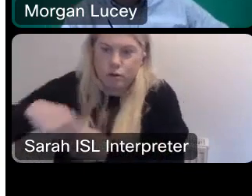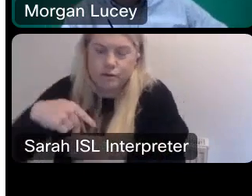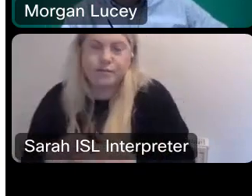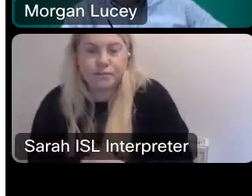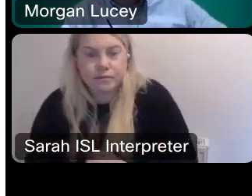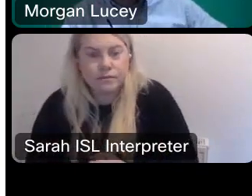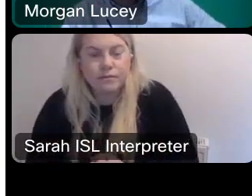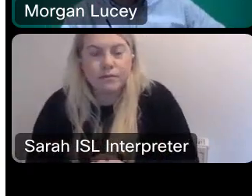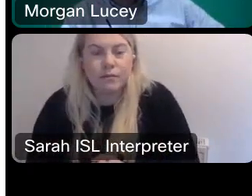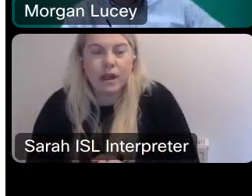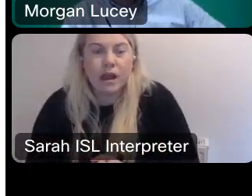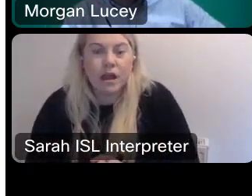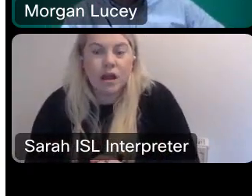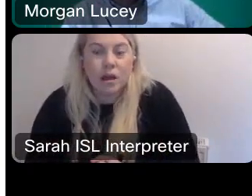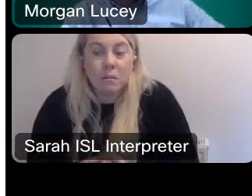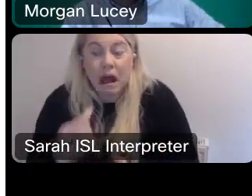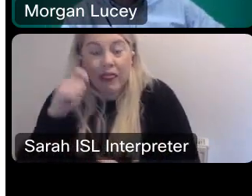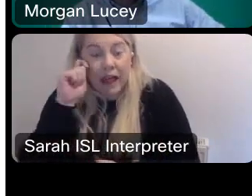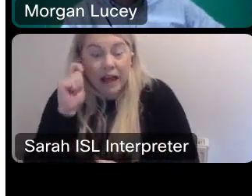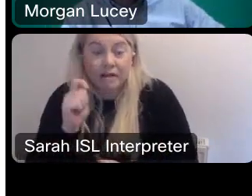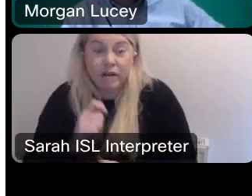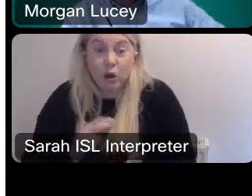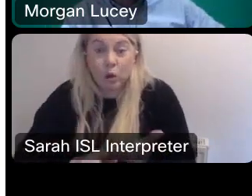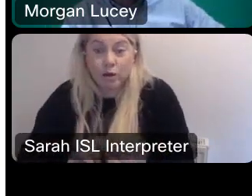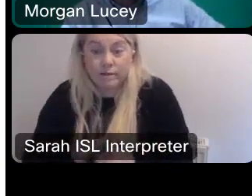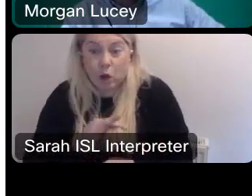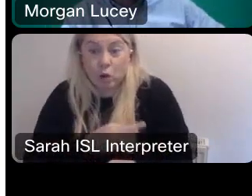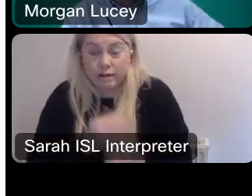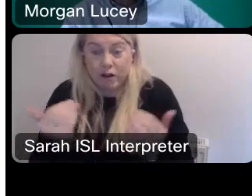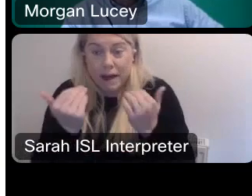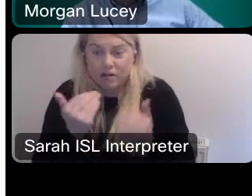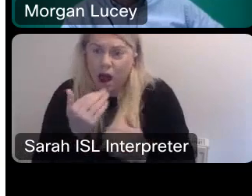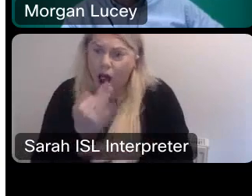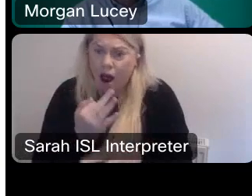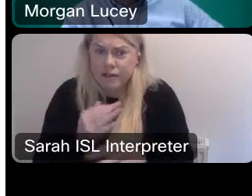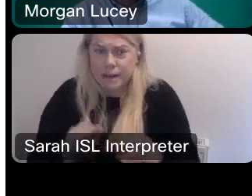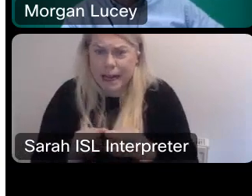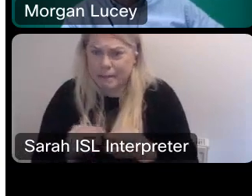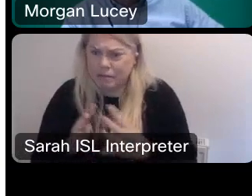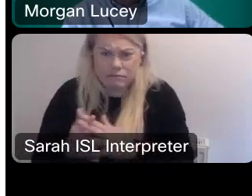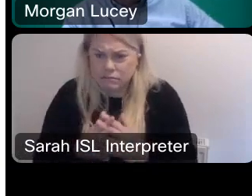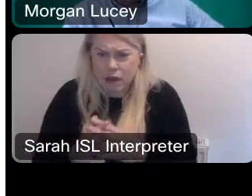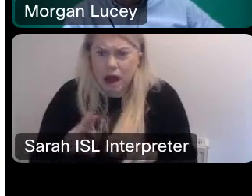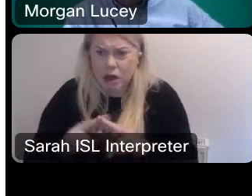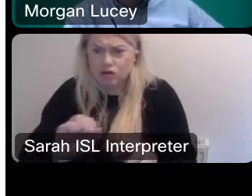I think, useful points that people are often unclear about and ask our offices all around the